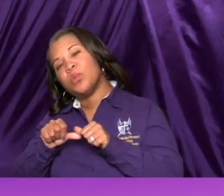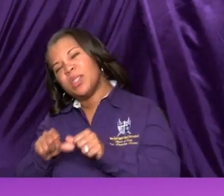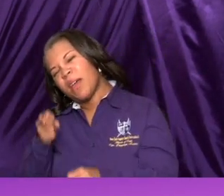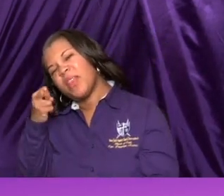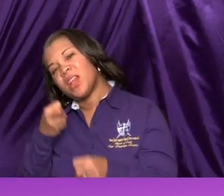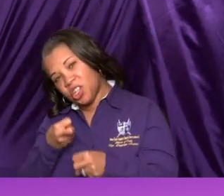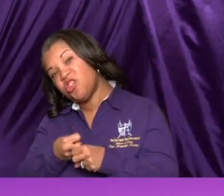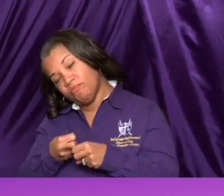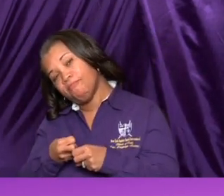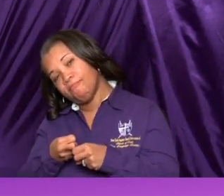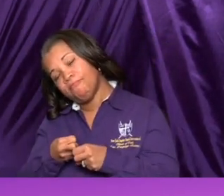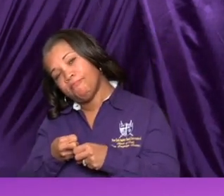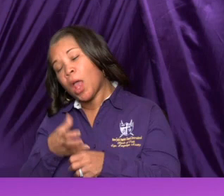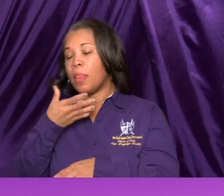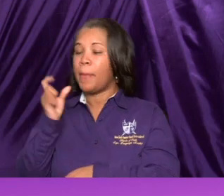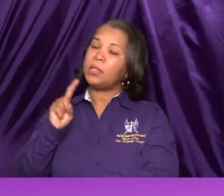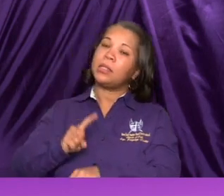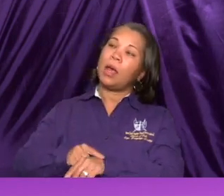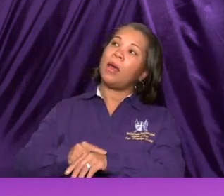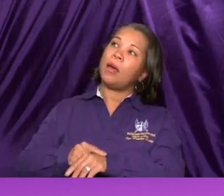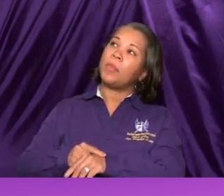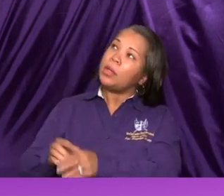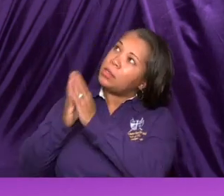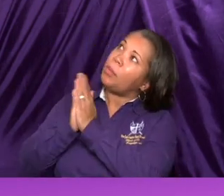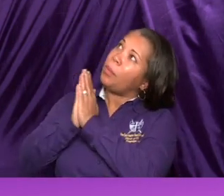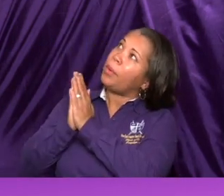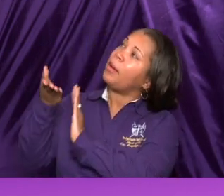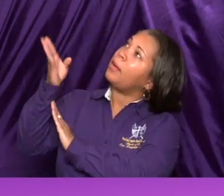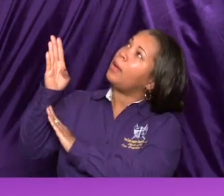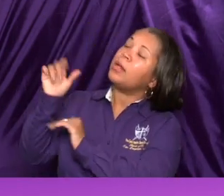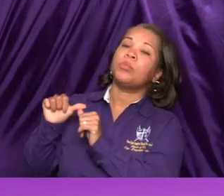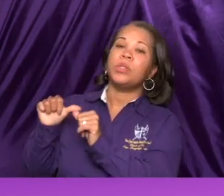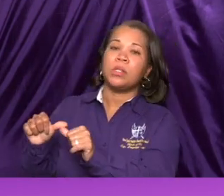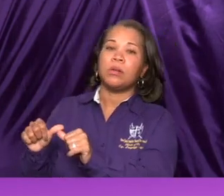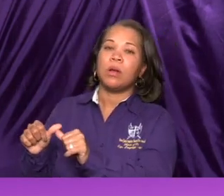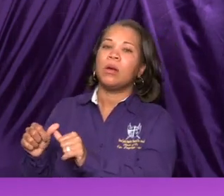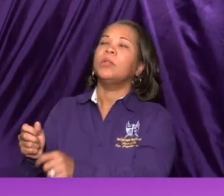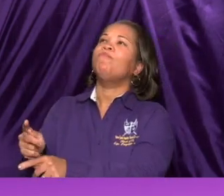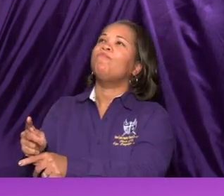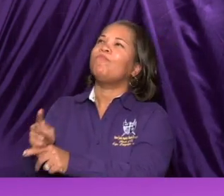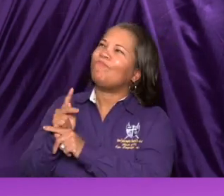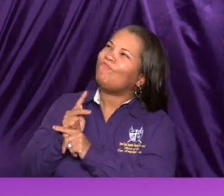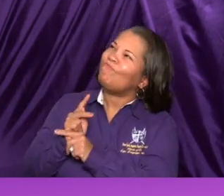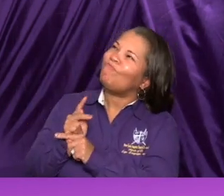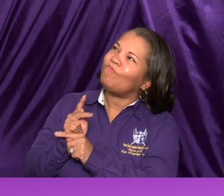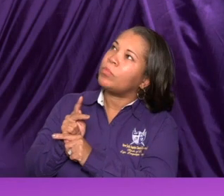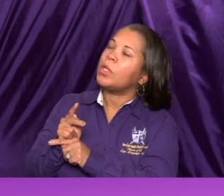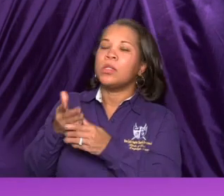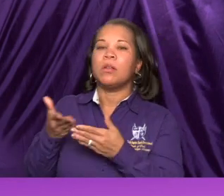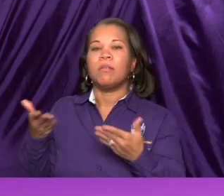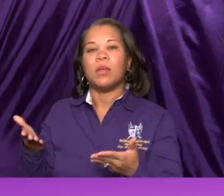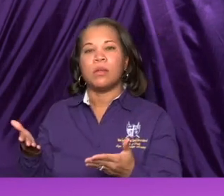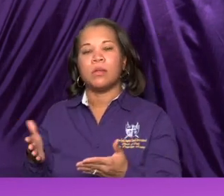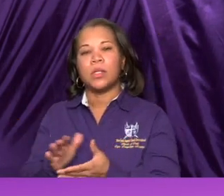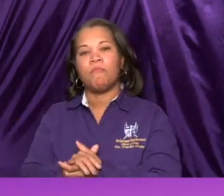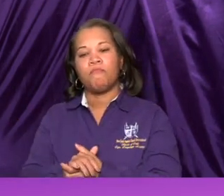issue. The best time to pursue God is when we still are holding to the thing that has kept us captive.